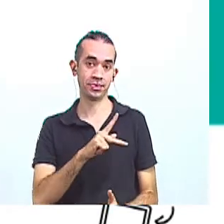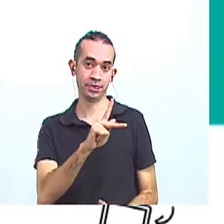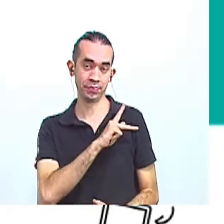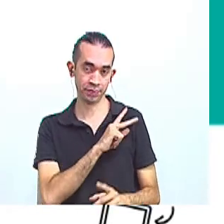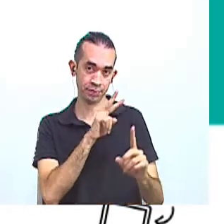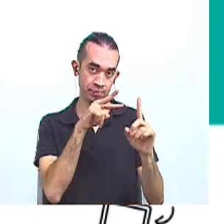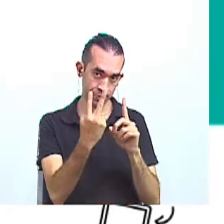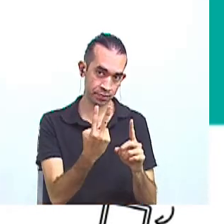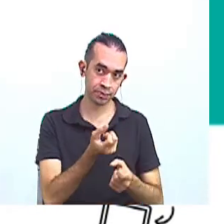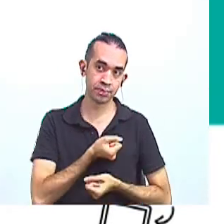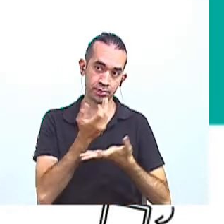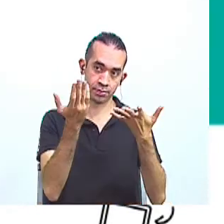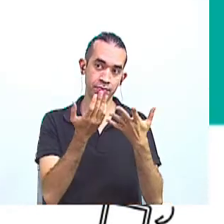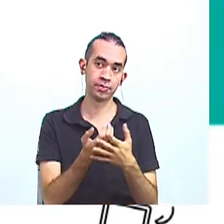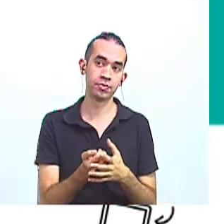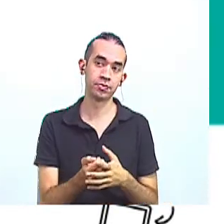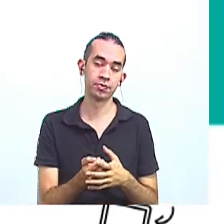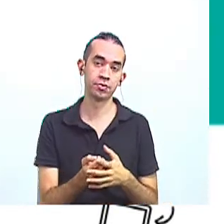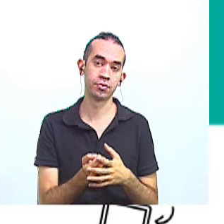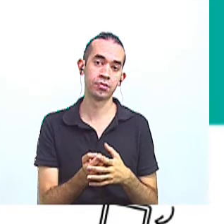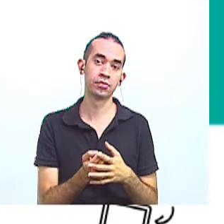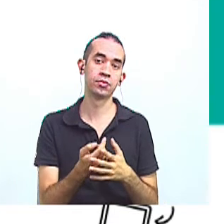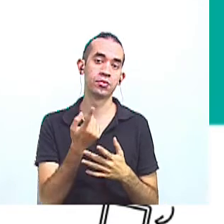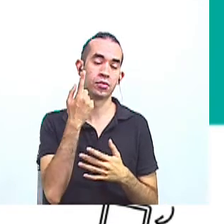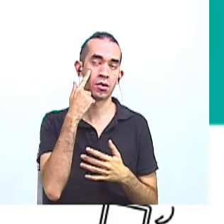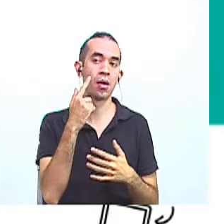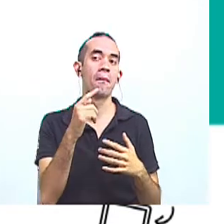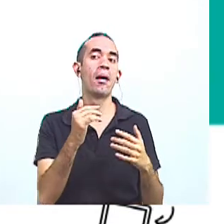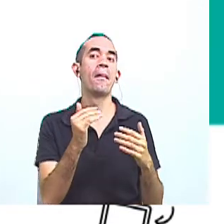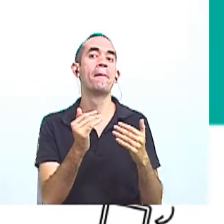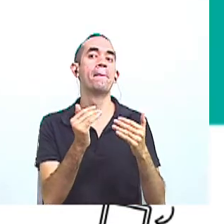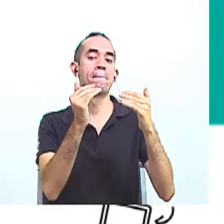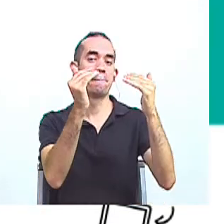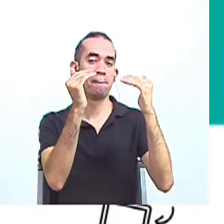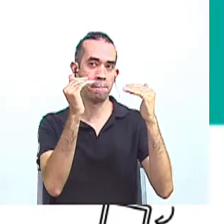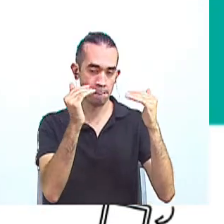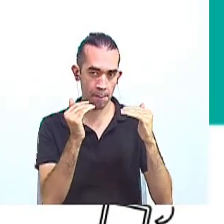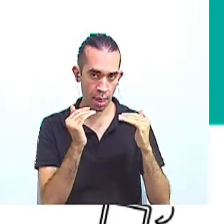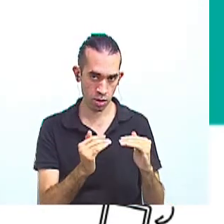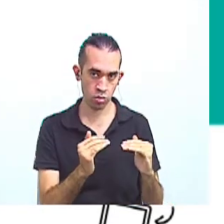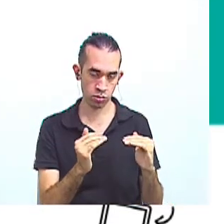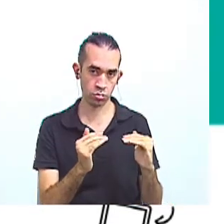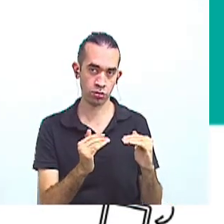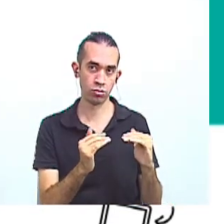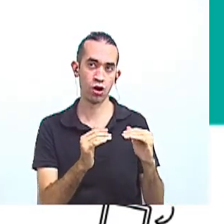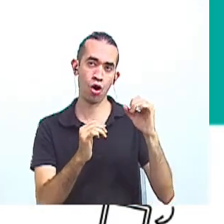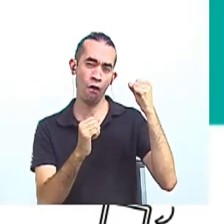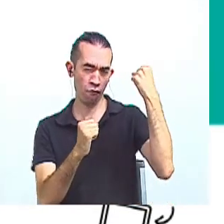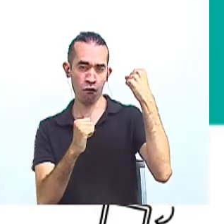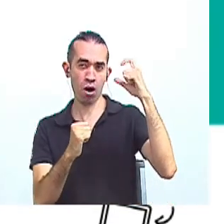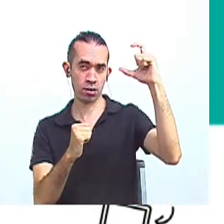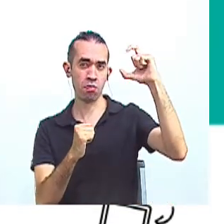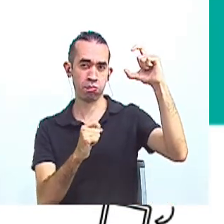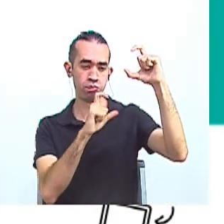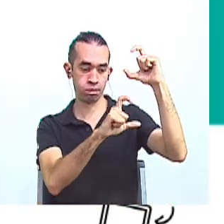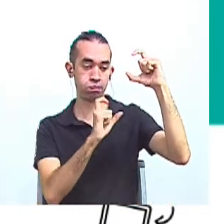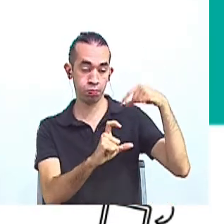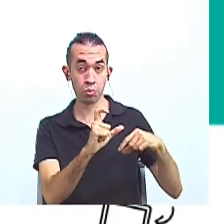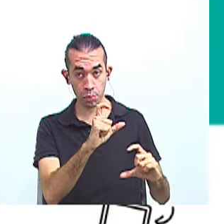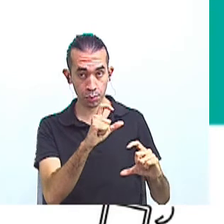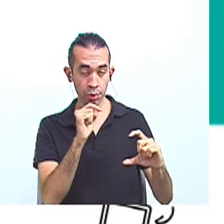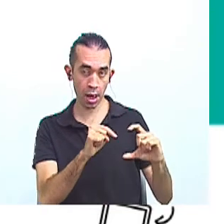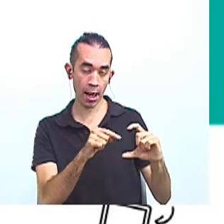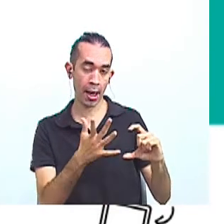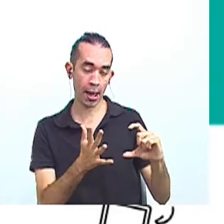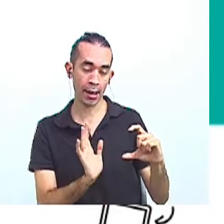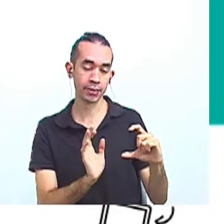view expressions, we can go from the lower, that is the one that doesn't show that strong of an opinion, to the